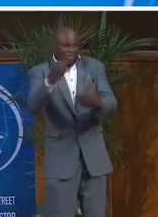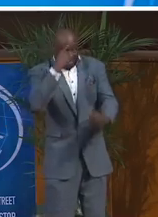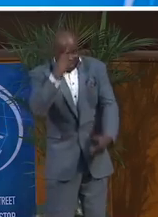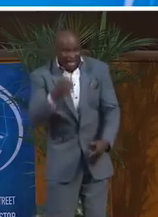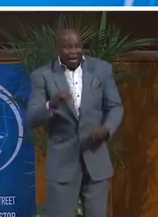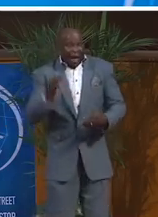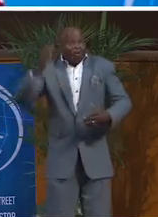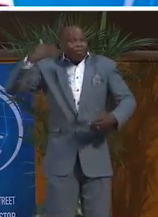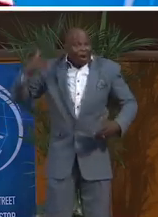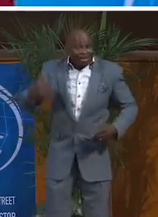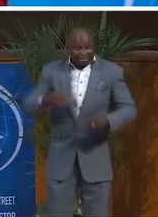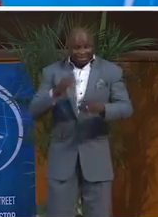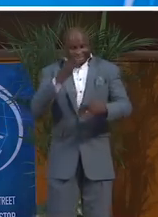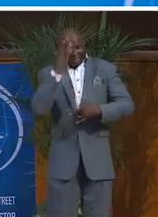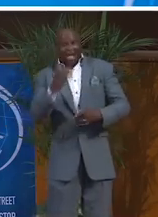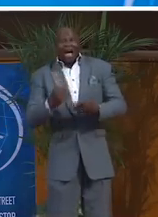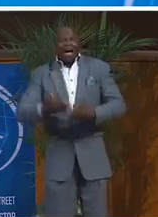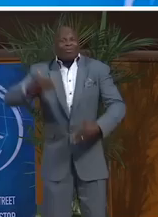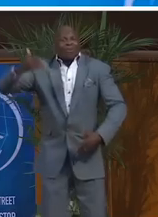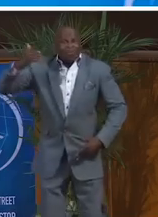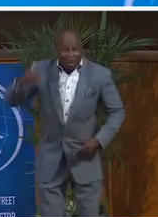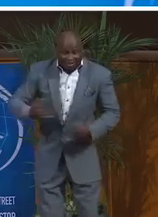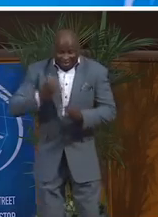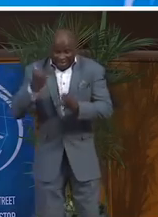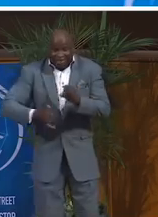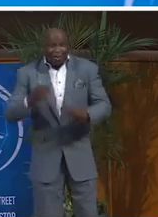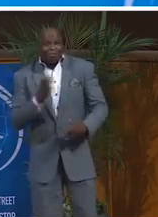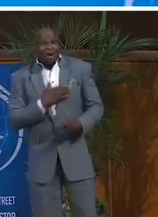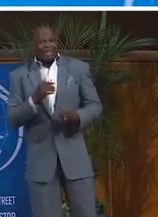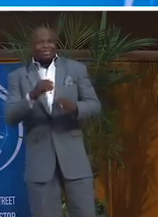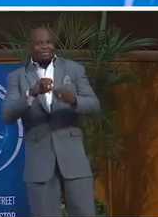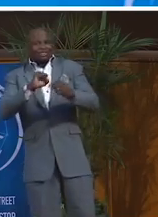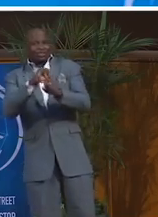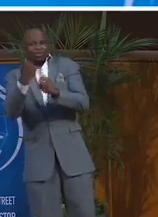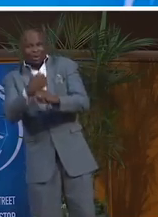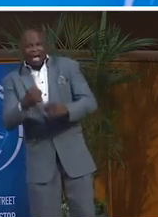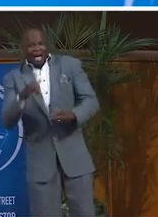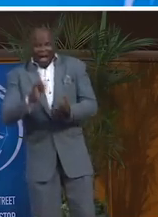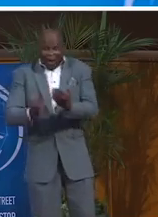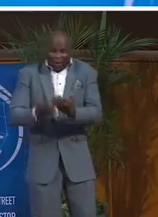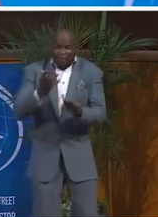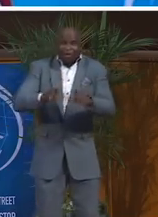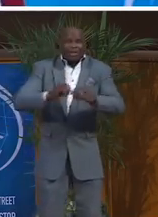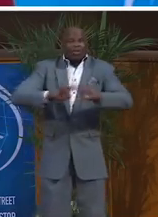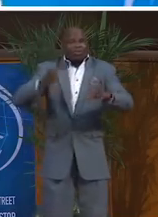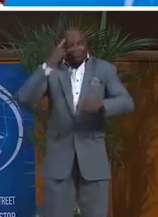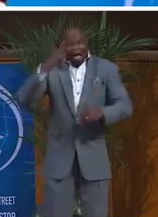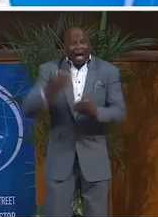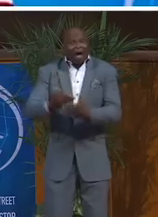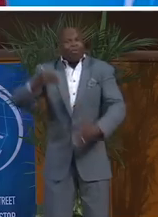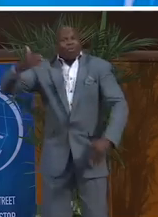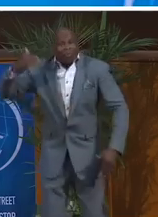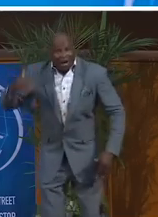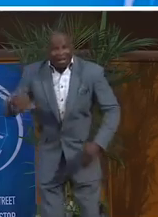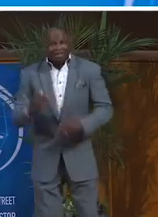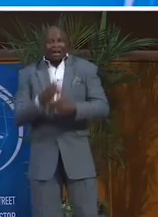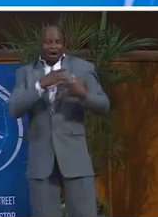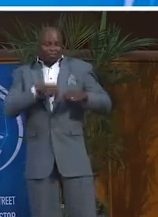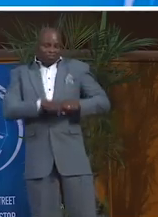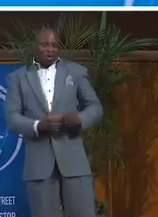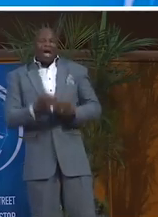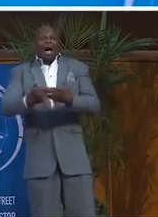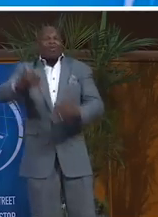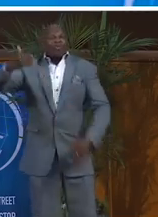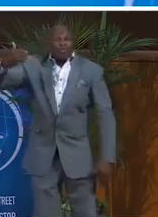was sick. I was at the end of my rope. I was about to lose my mind. I was heartbroken.